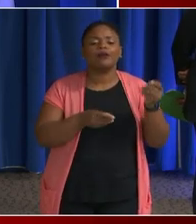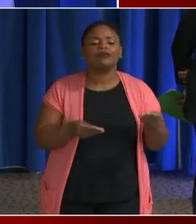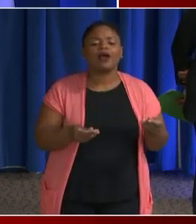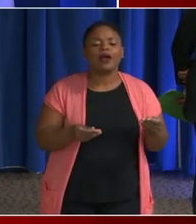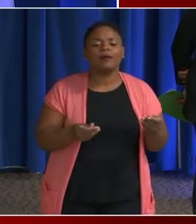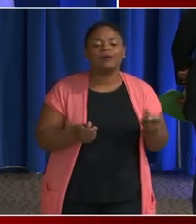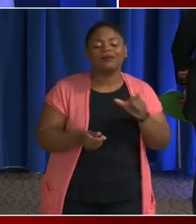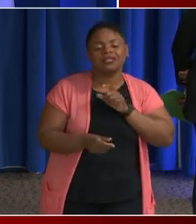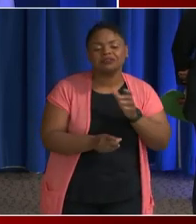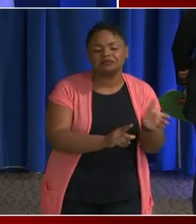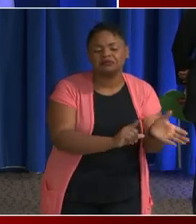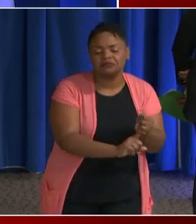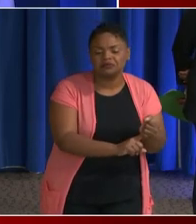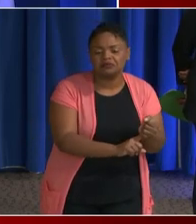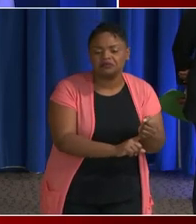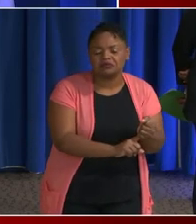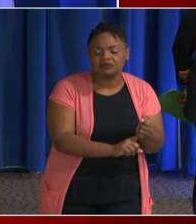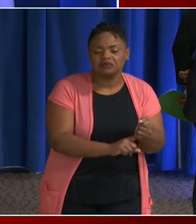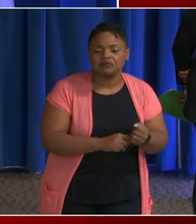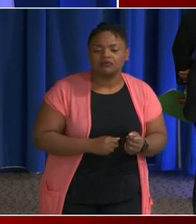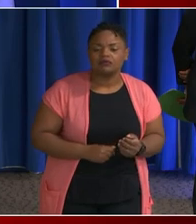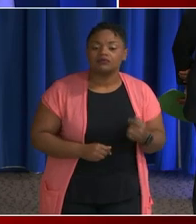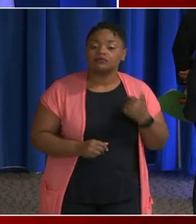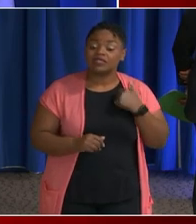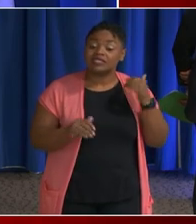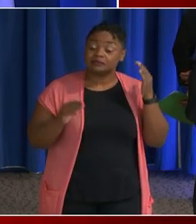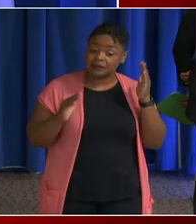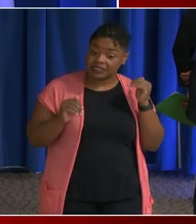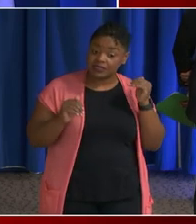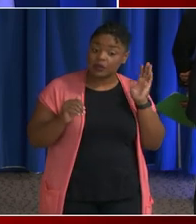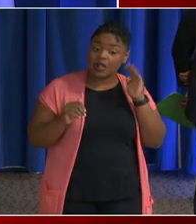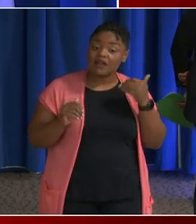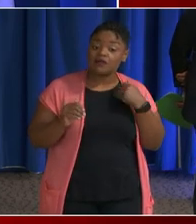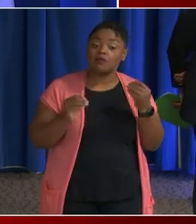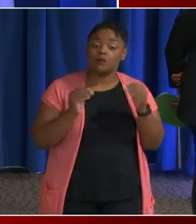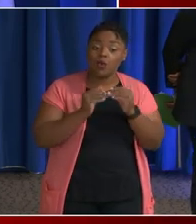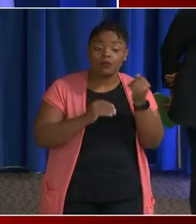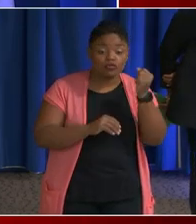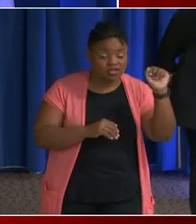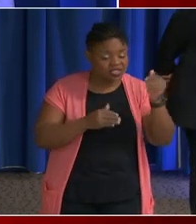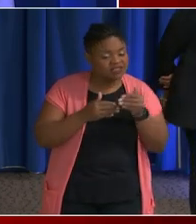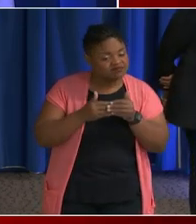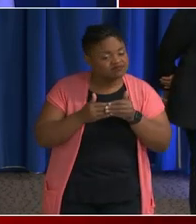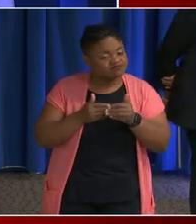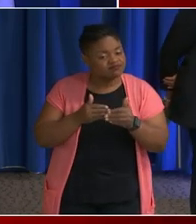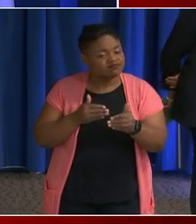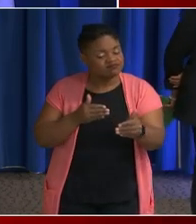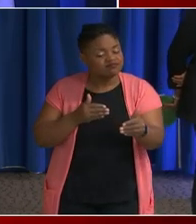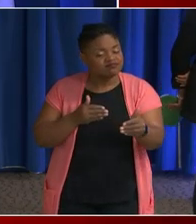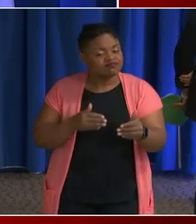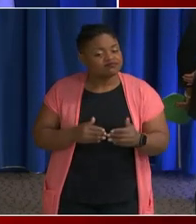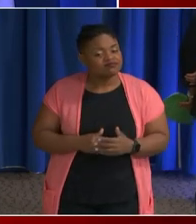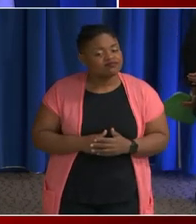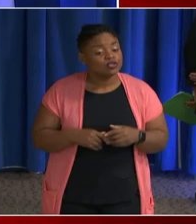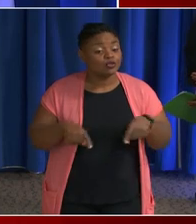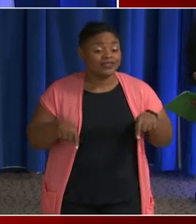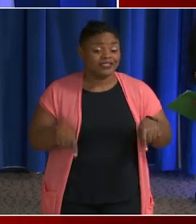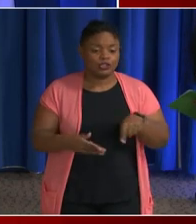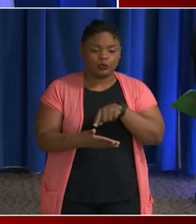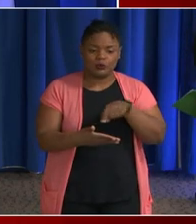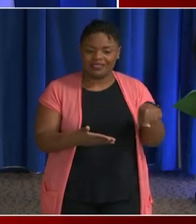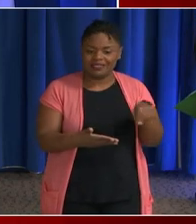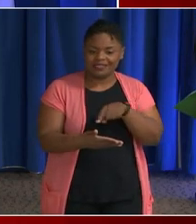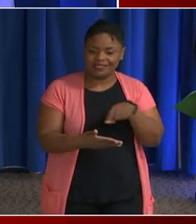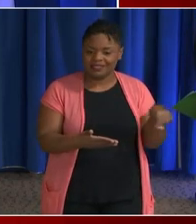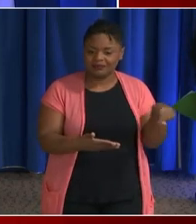anticipate more demonstrations as the days move forward throughout this week. And